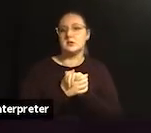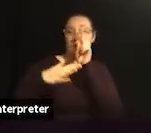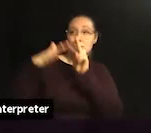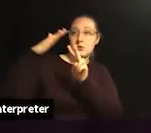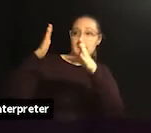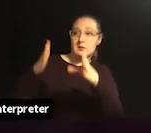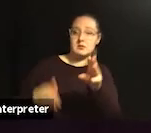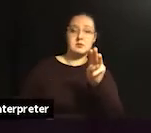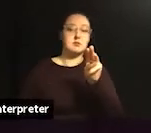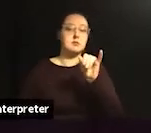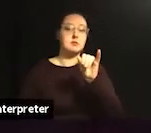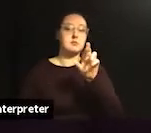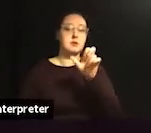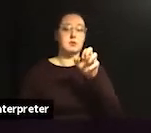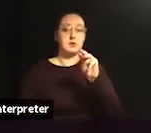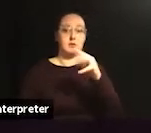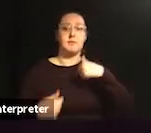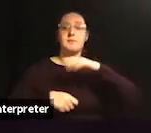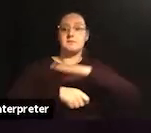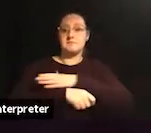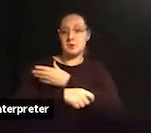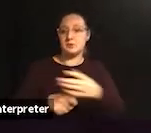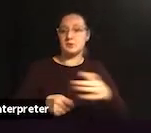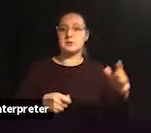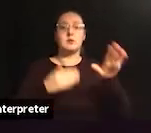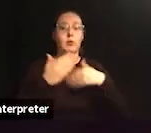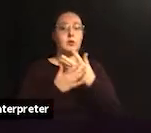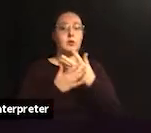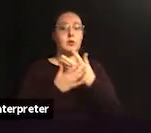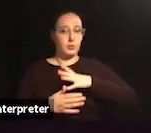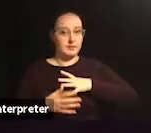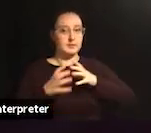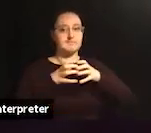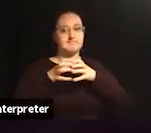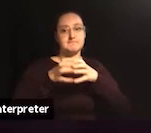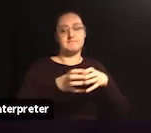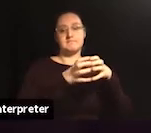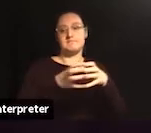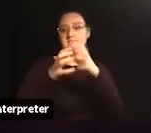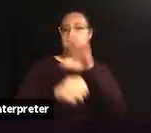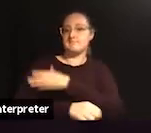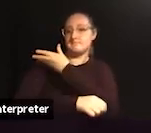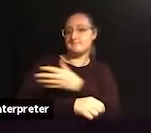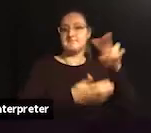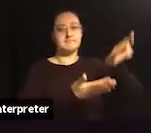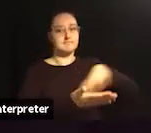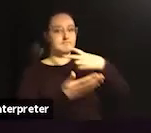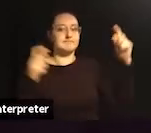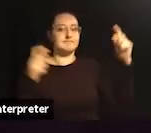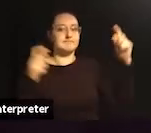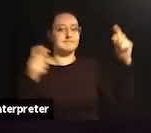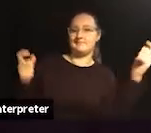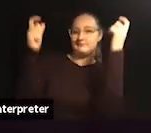took a tambourine in her hand, and all the women went out after her with tambourines and with dancing.